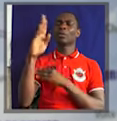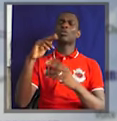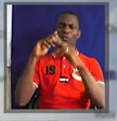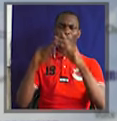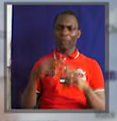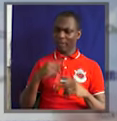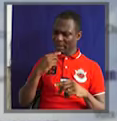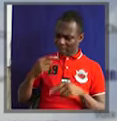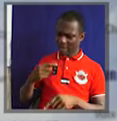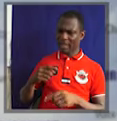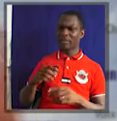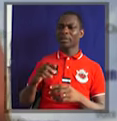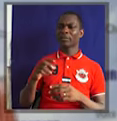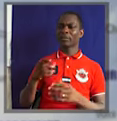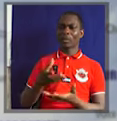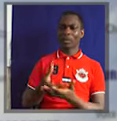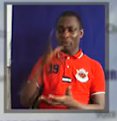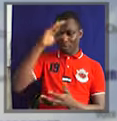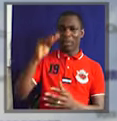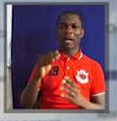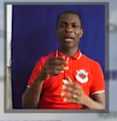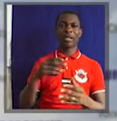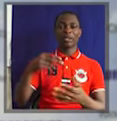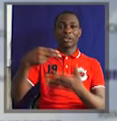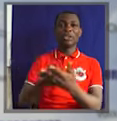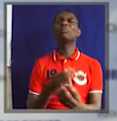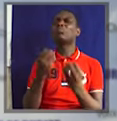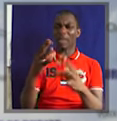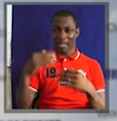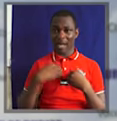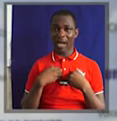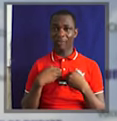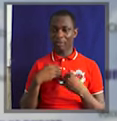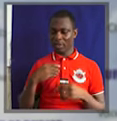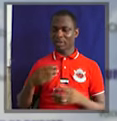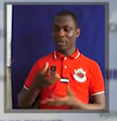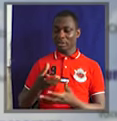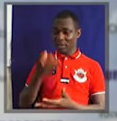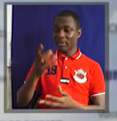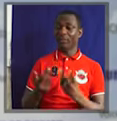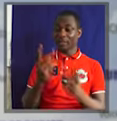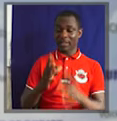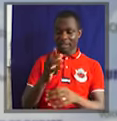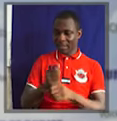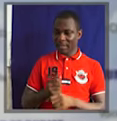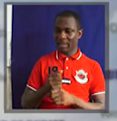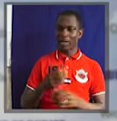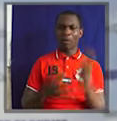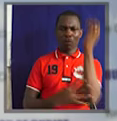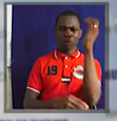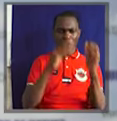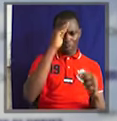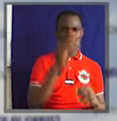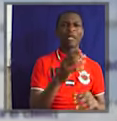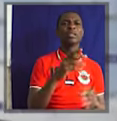bebre ohiani bitikro ni mu ni gaya baako pɛ osikani no nya ɔhɔhɔ a ohiani ni gaya baako pɛ no ɛna ɔse yɛ nkɔkye no